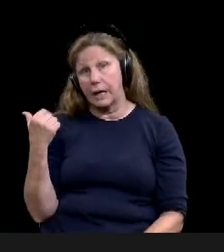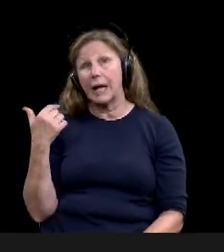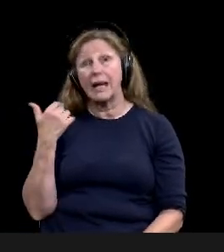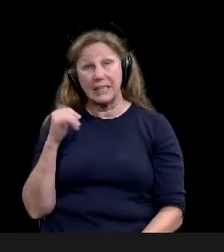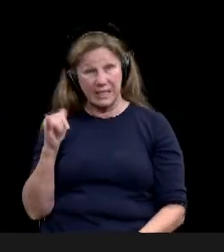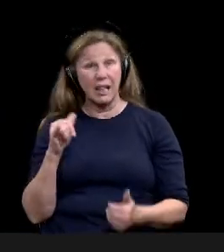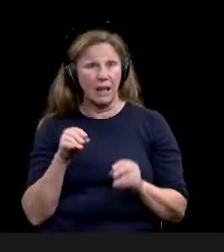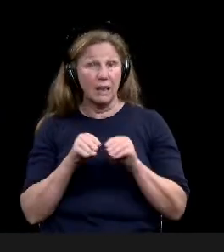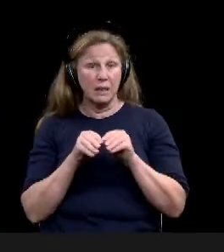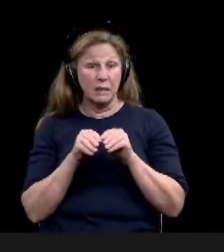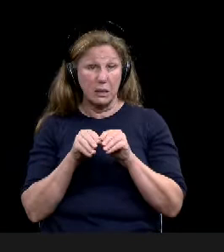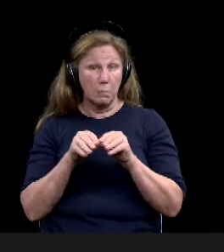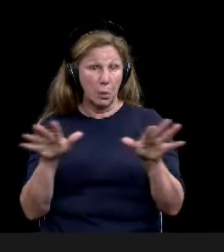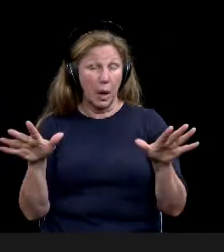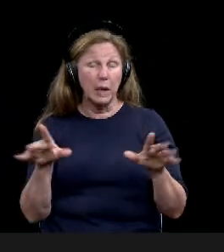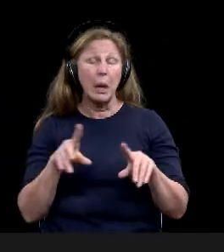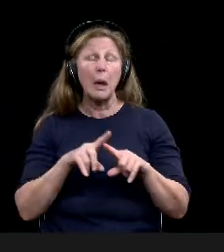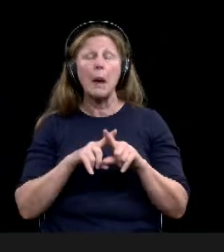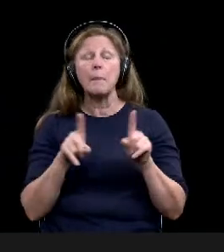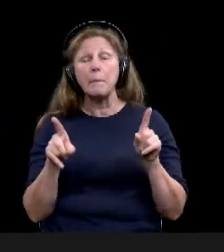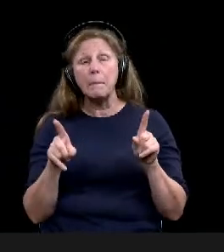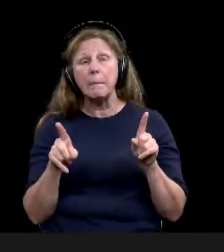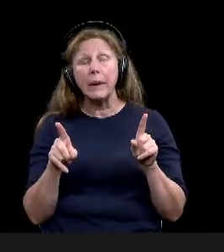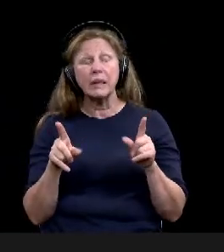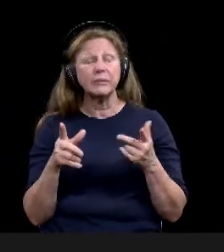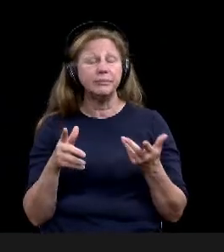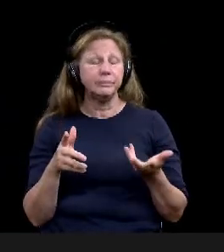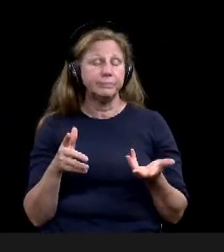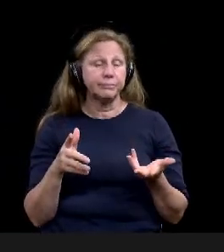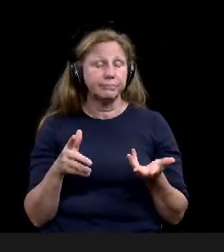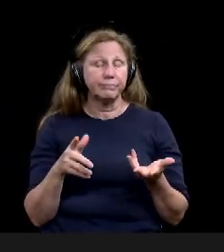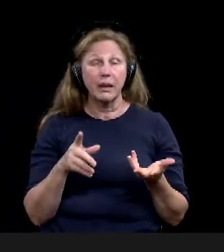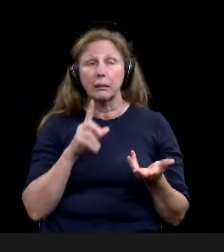steady for eight wonderful weeks.